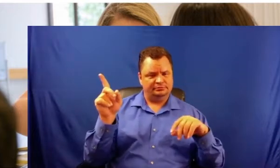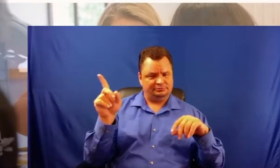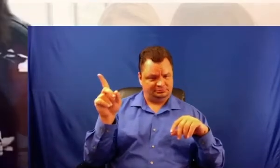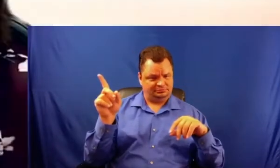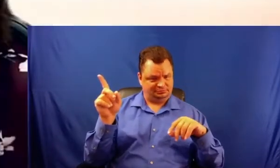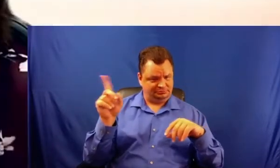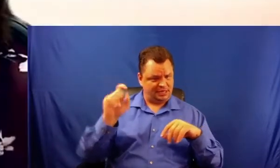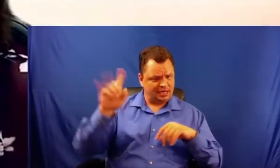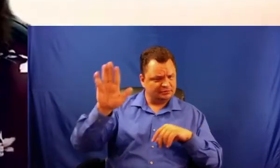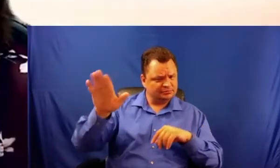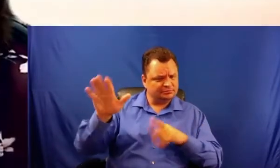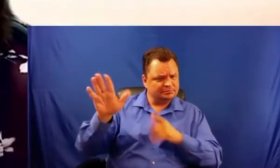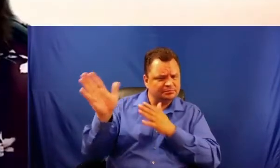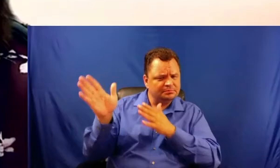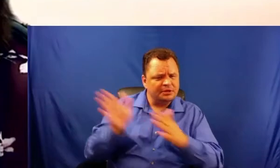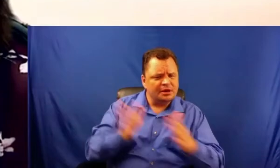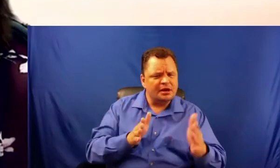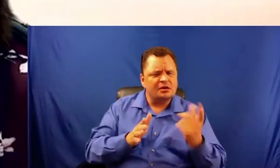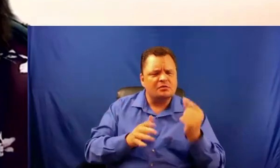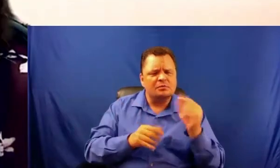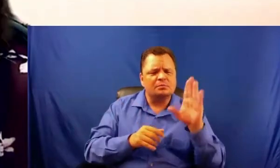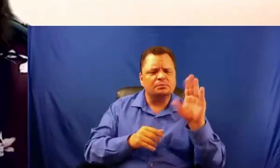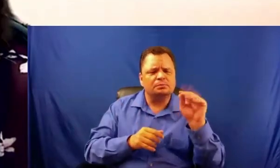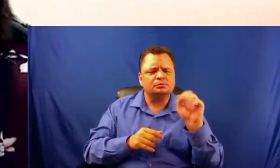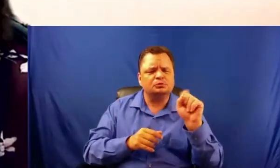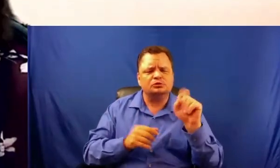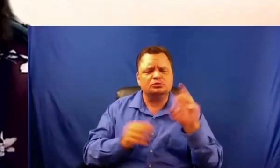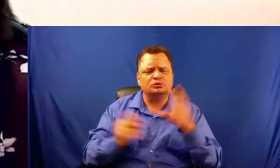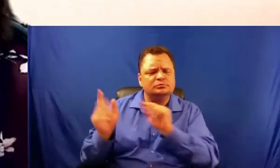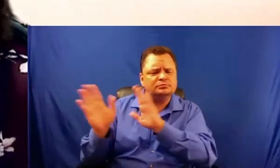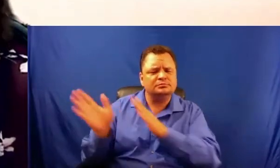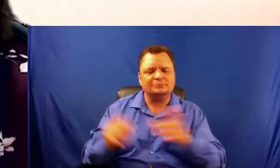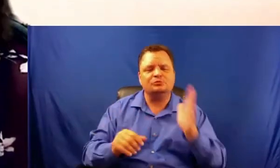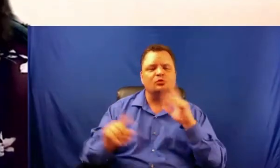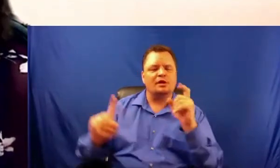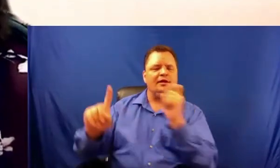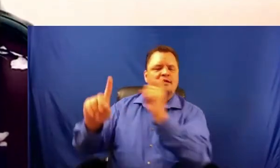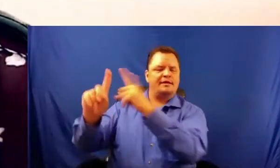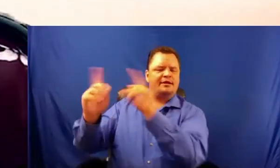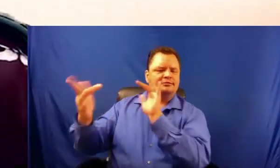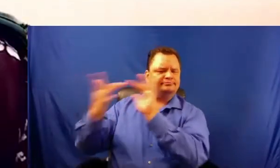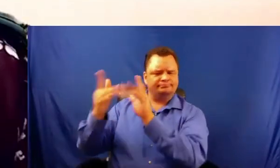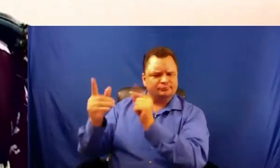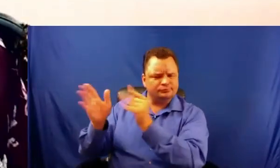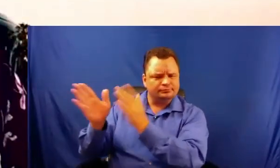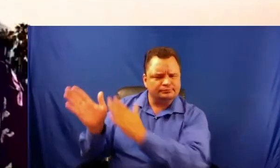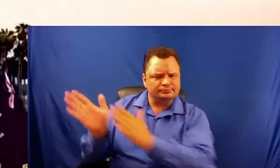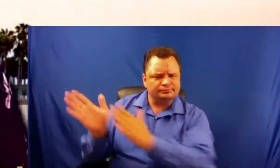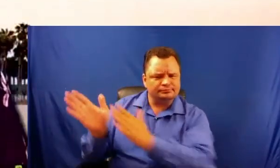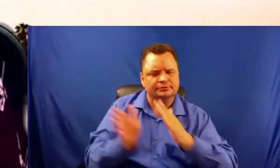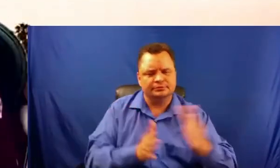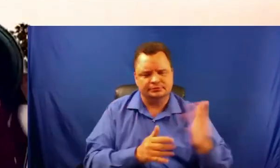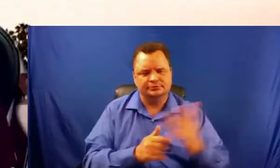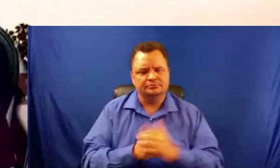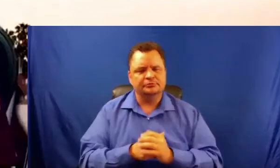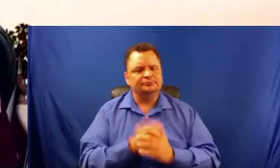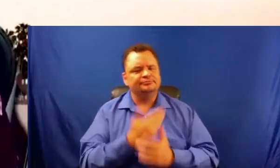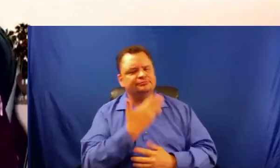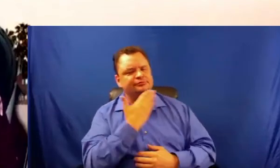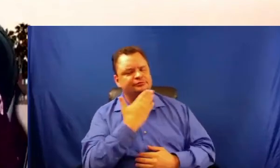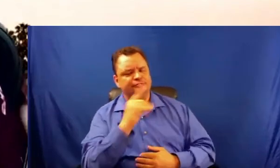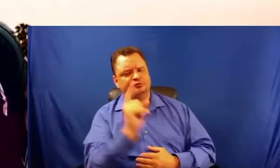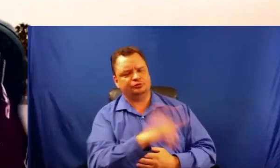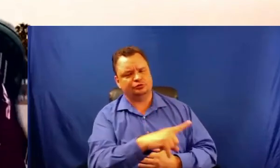good question. Thank you, Kari. And Dr. Johnson, did you mention that we'll be working with the State Health Department